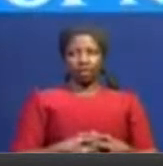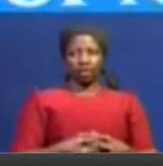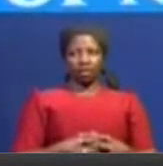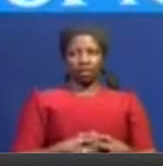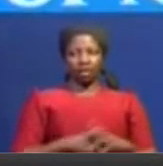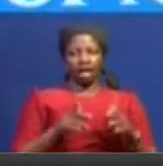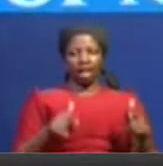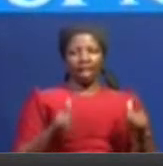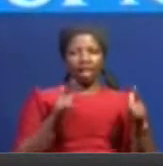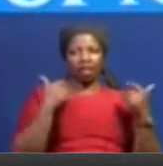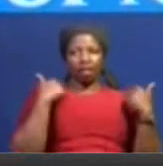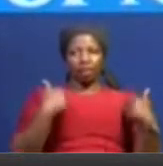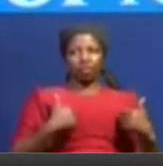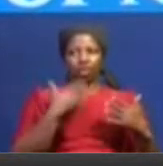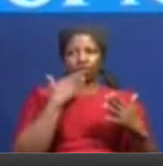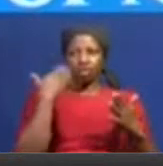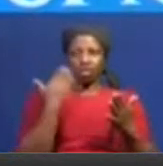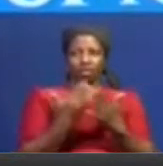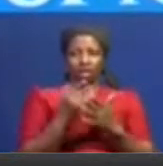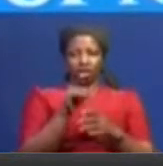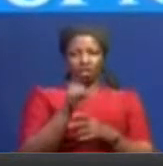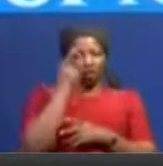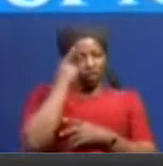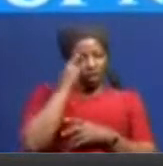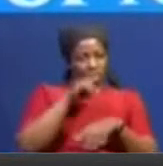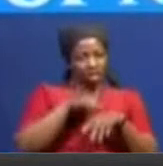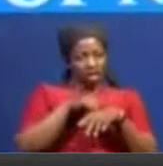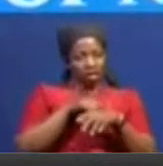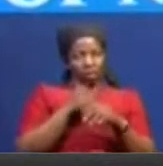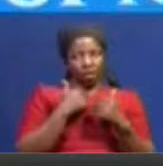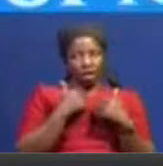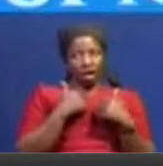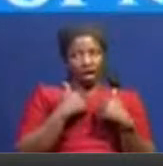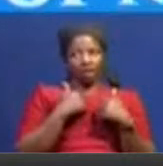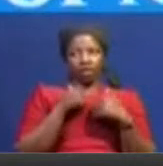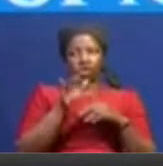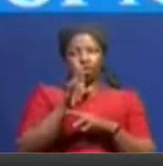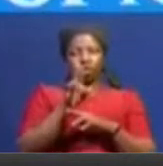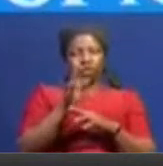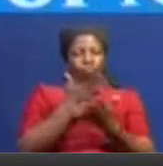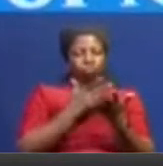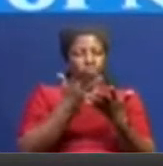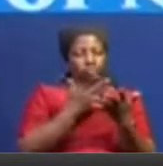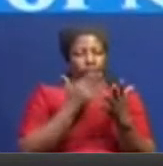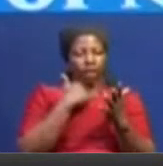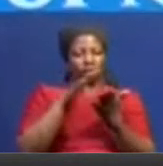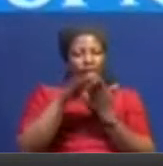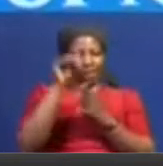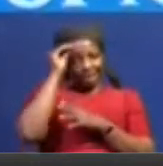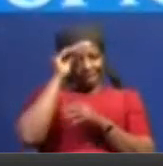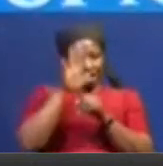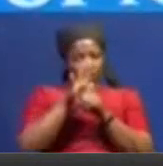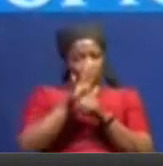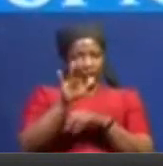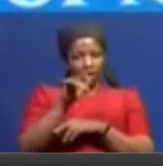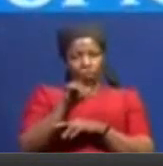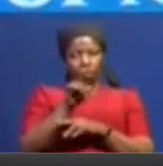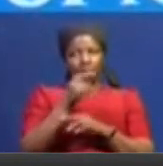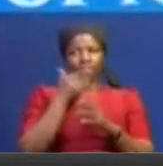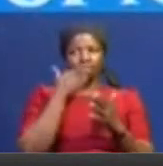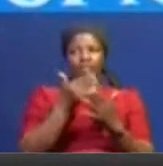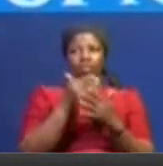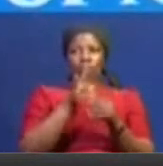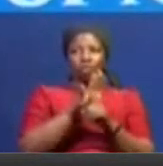Allow me to thank you for the time that we have spent with you. We have learned a lot from you. Thank you very much for allowing